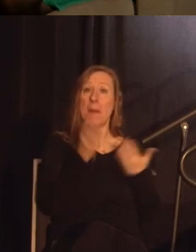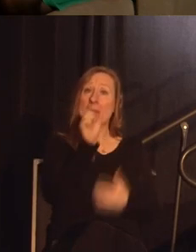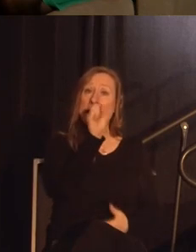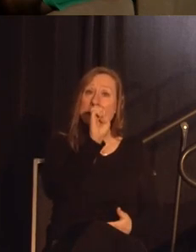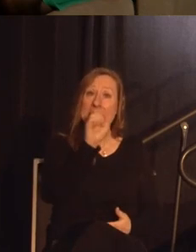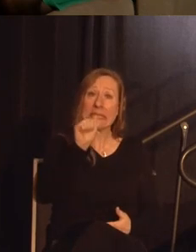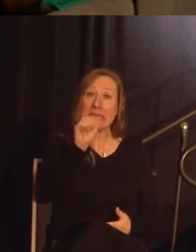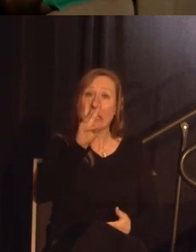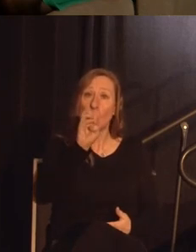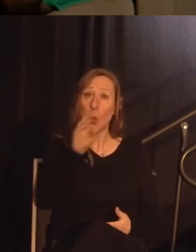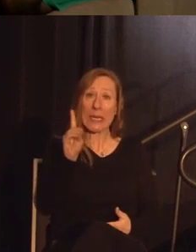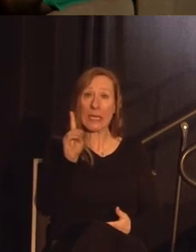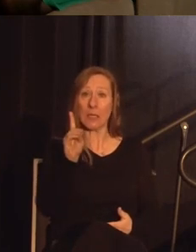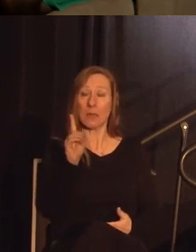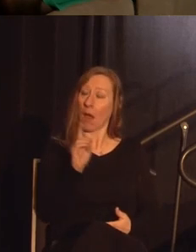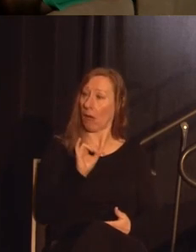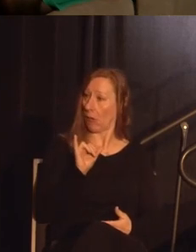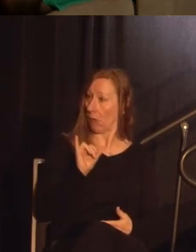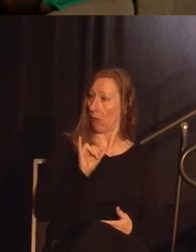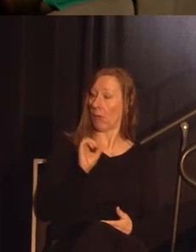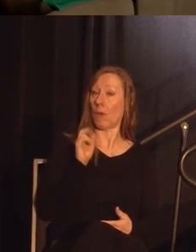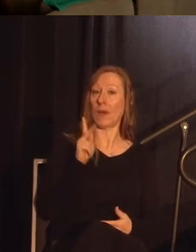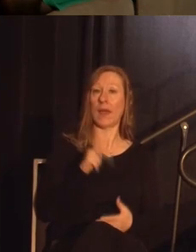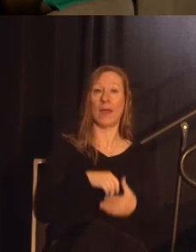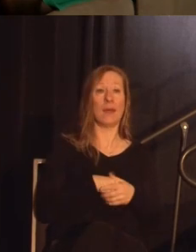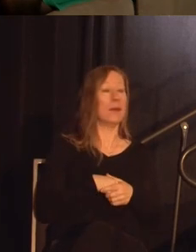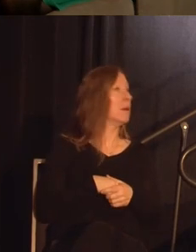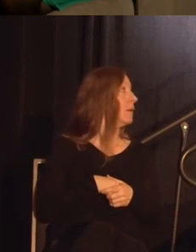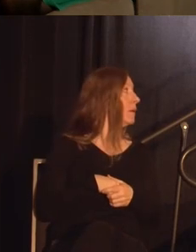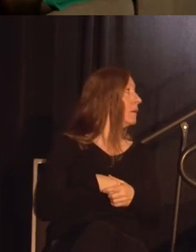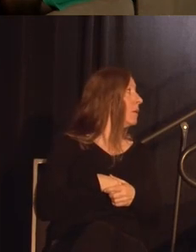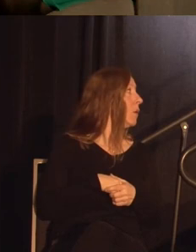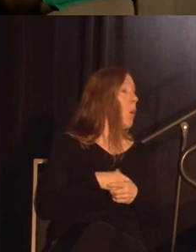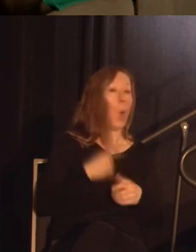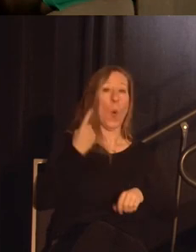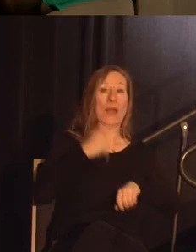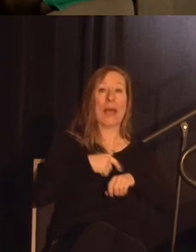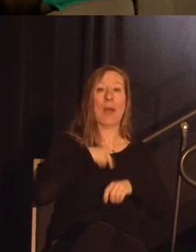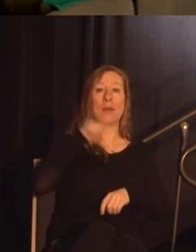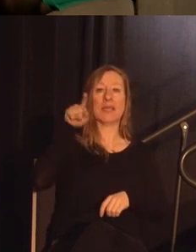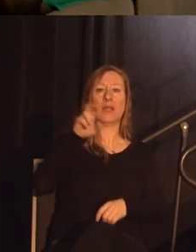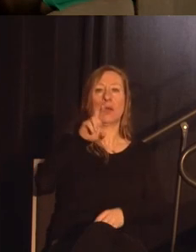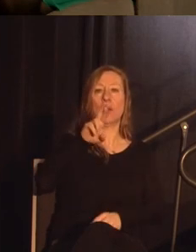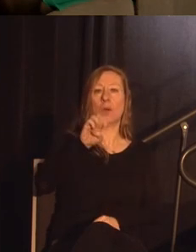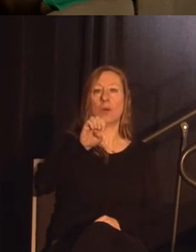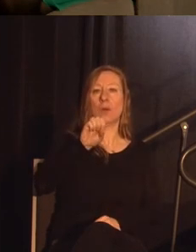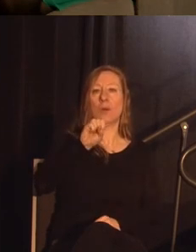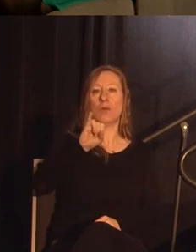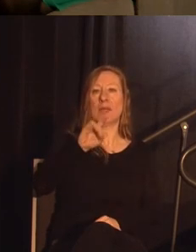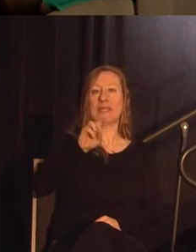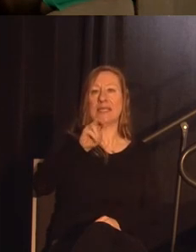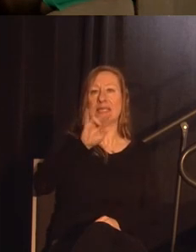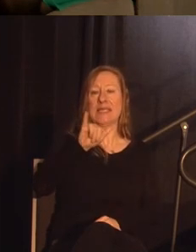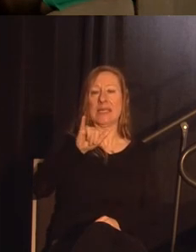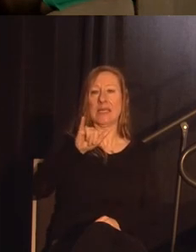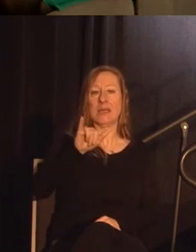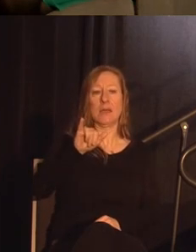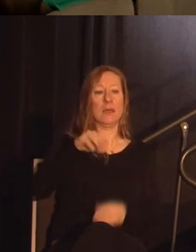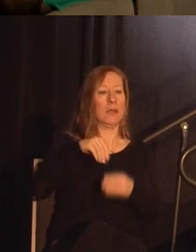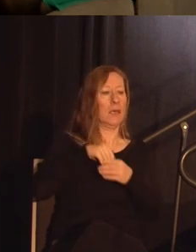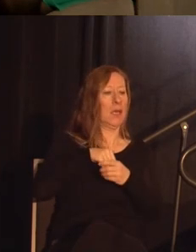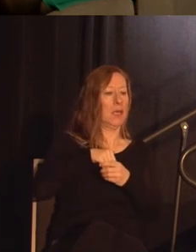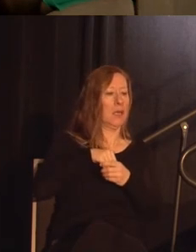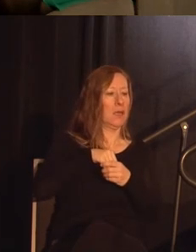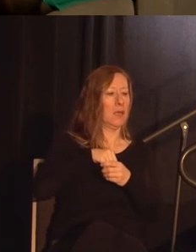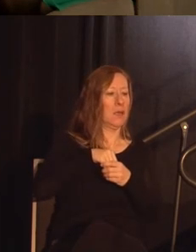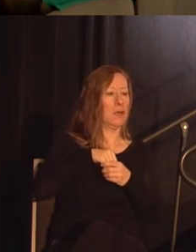yeah. Okay, when I was on a residency once in the woods, and it was